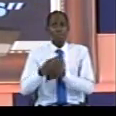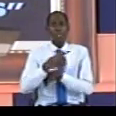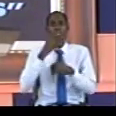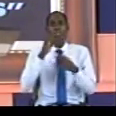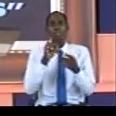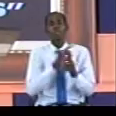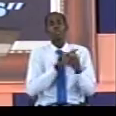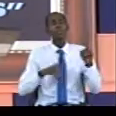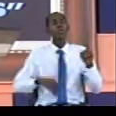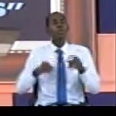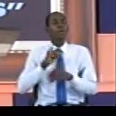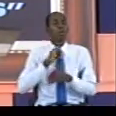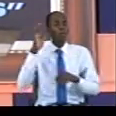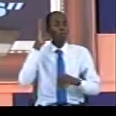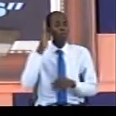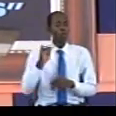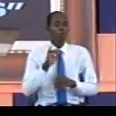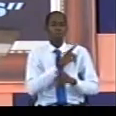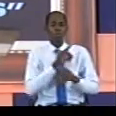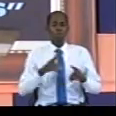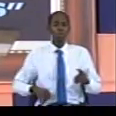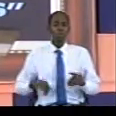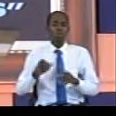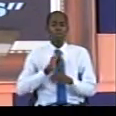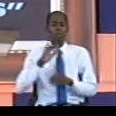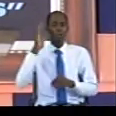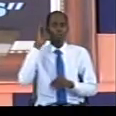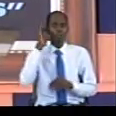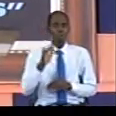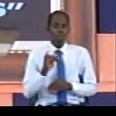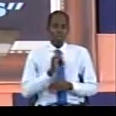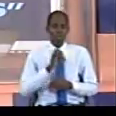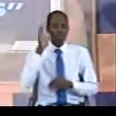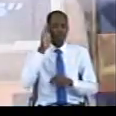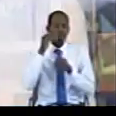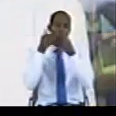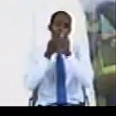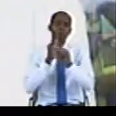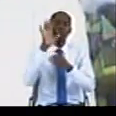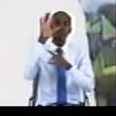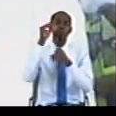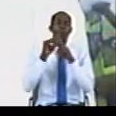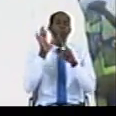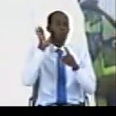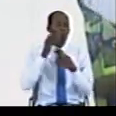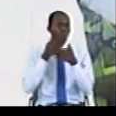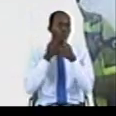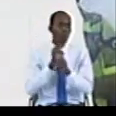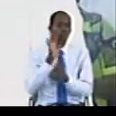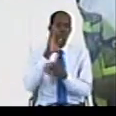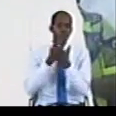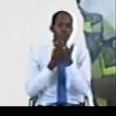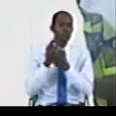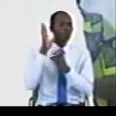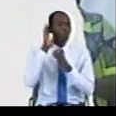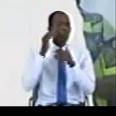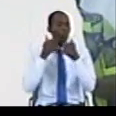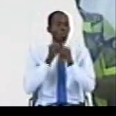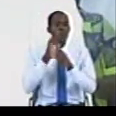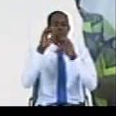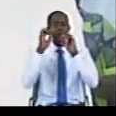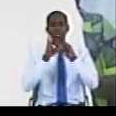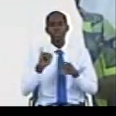will, Lord, I will, Lord, I will. I will follow your word. I'll follow your truth. I'll follow the teaching. I'm going to make